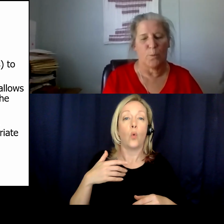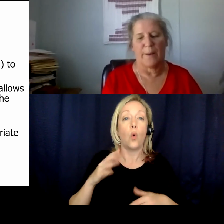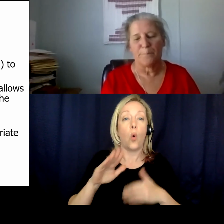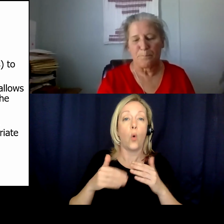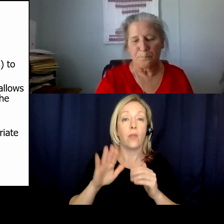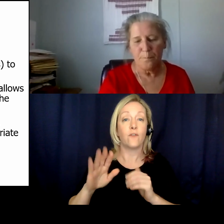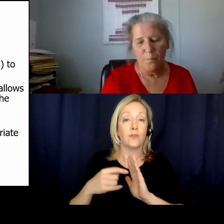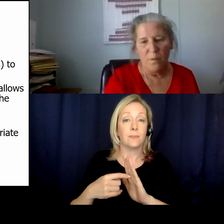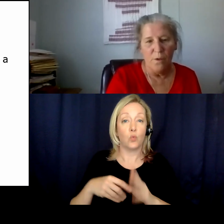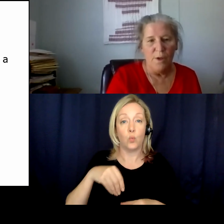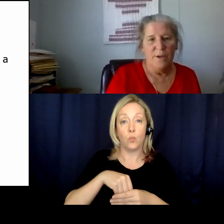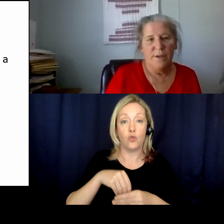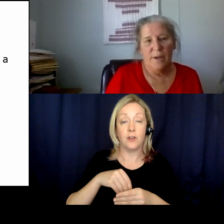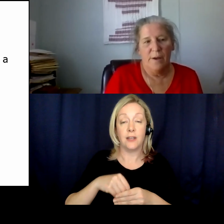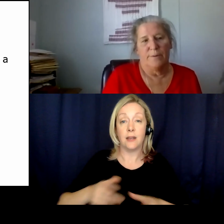going to be doing.